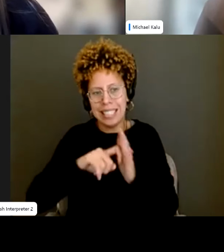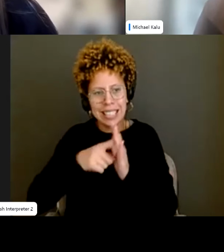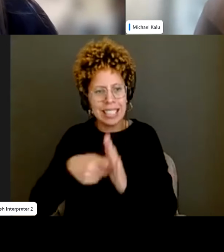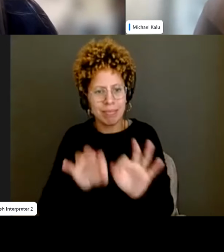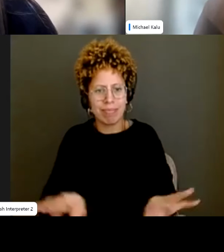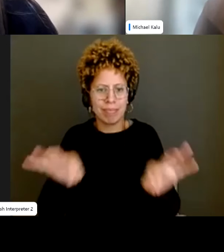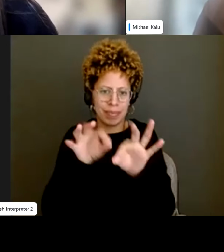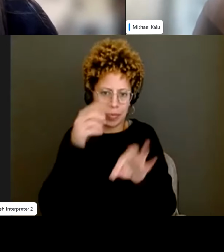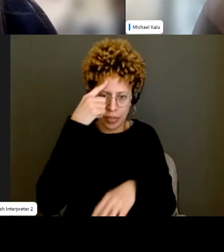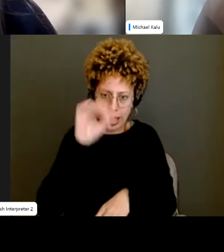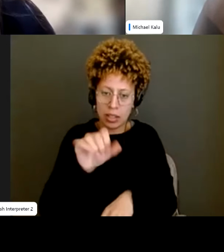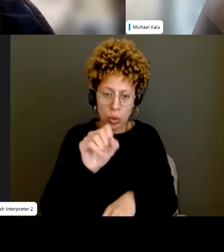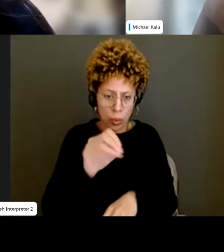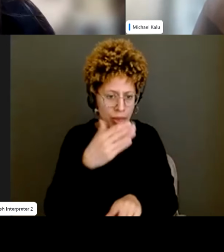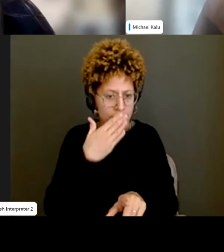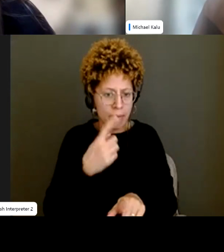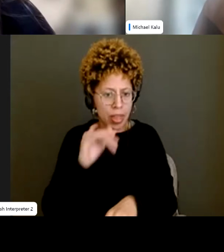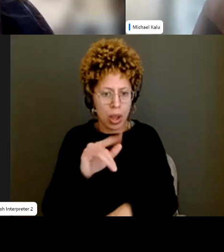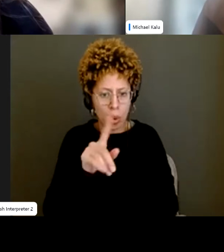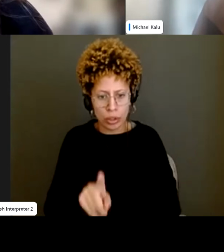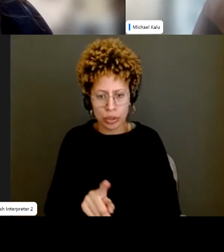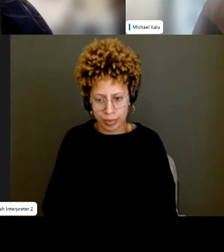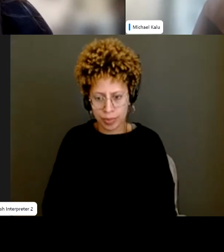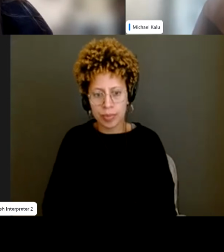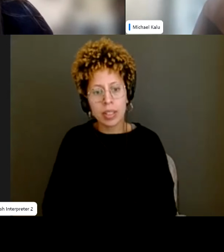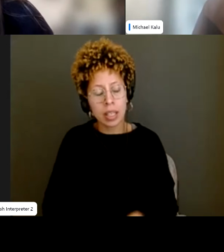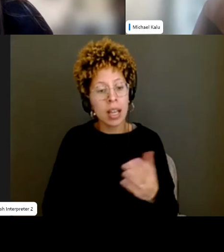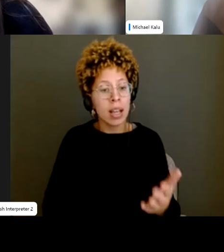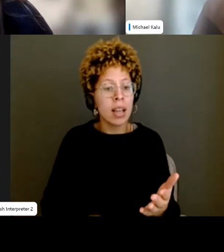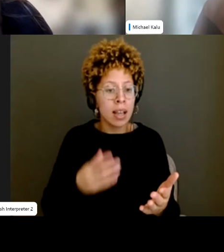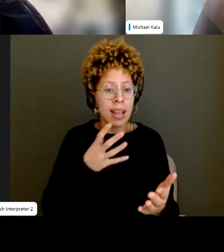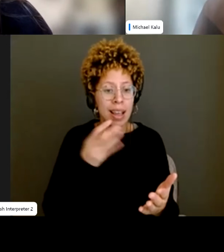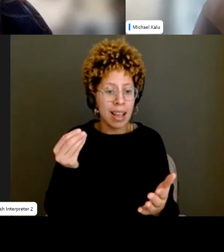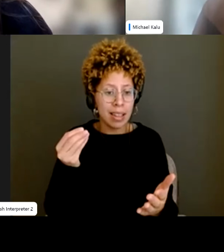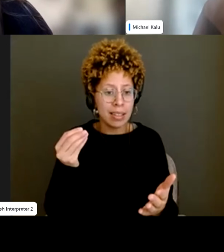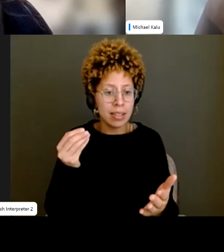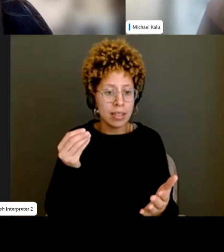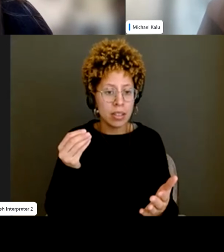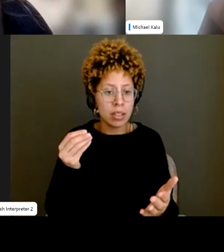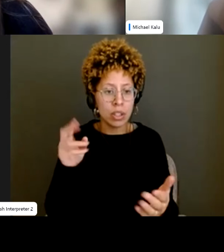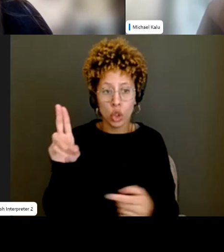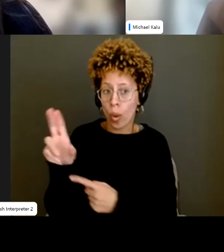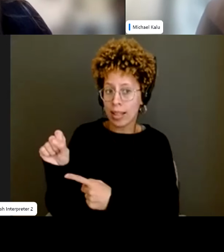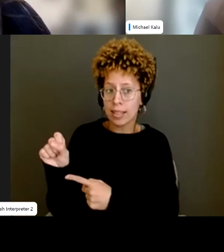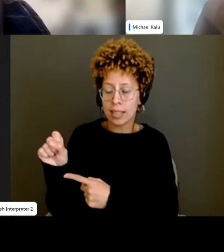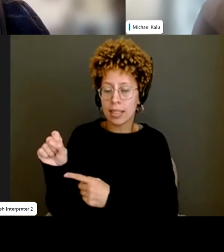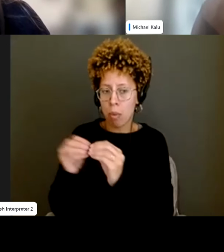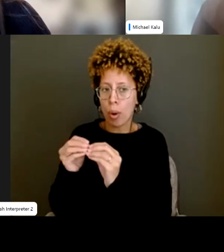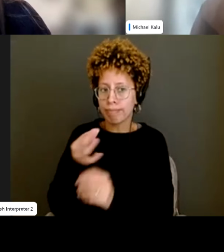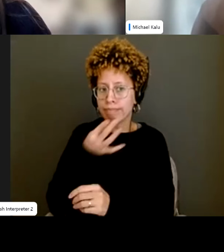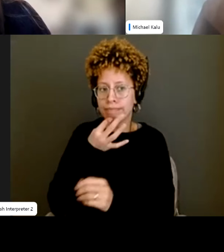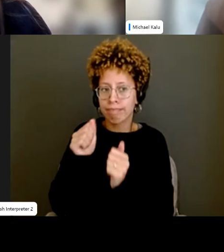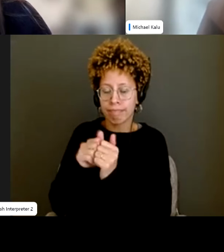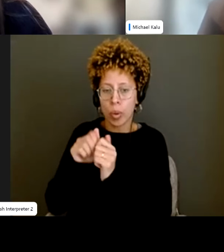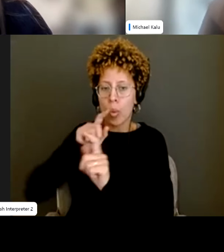So thank you for that question and your response. Yeah, I think again there is US are doing it better. At least US have a Center